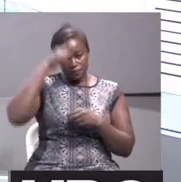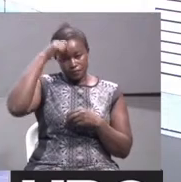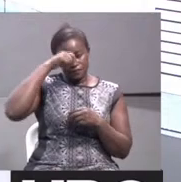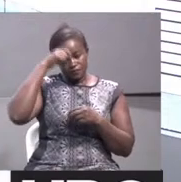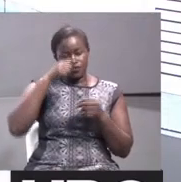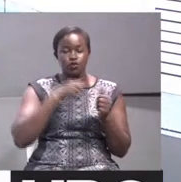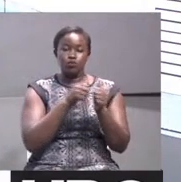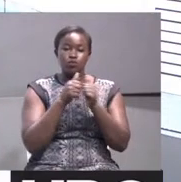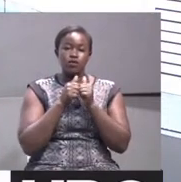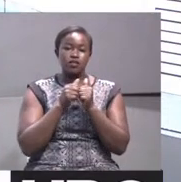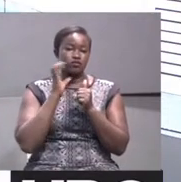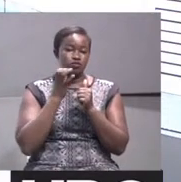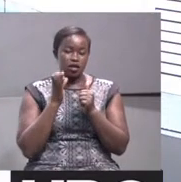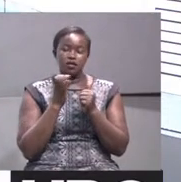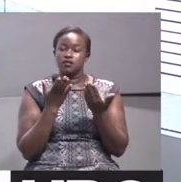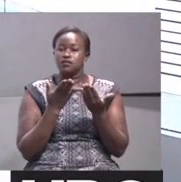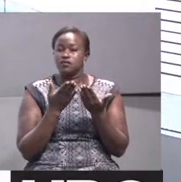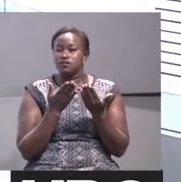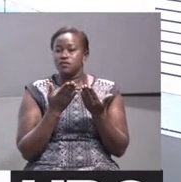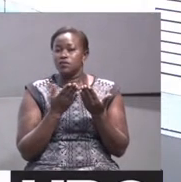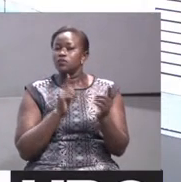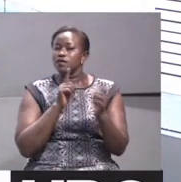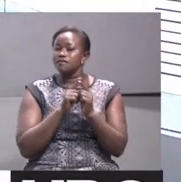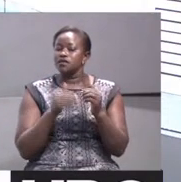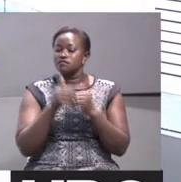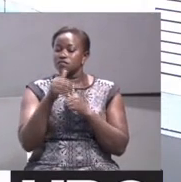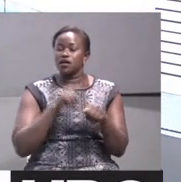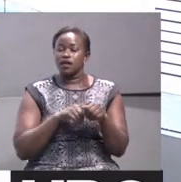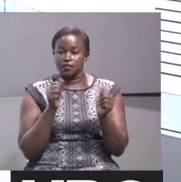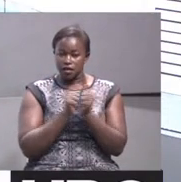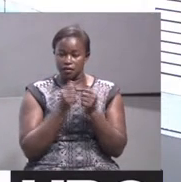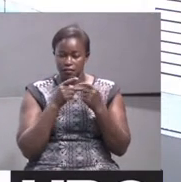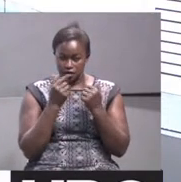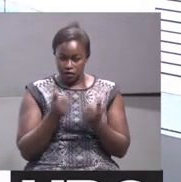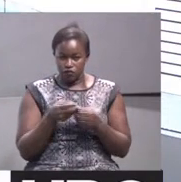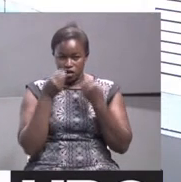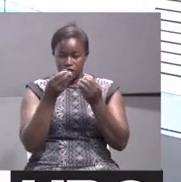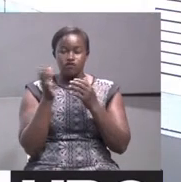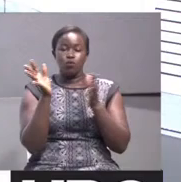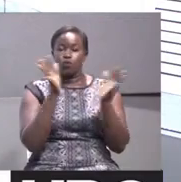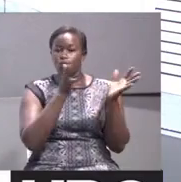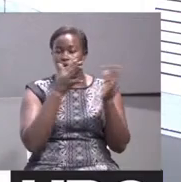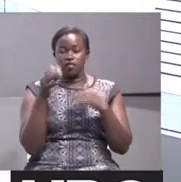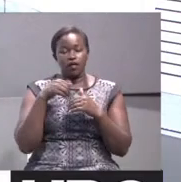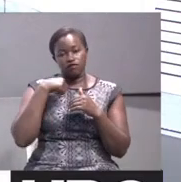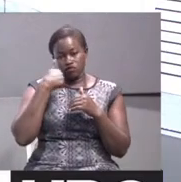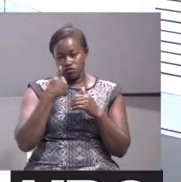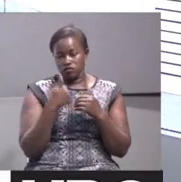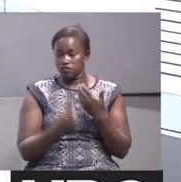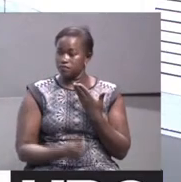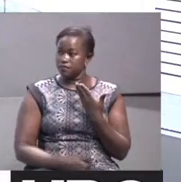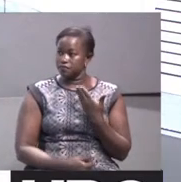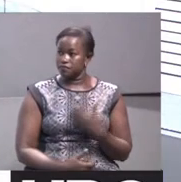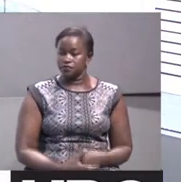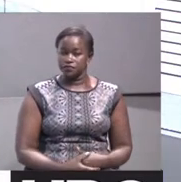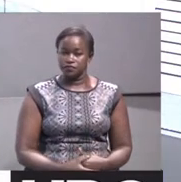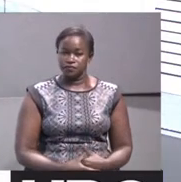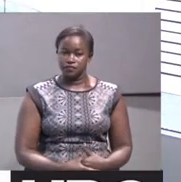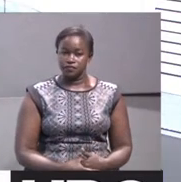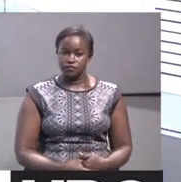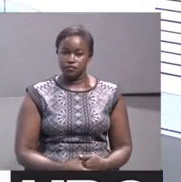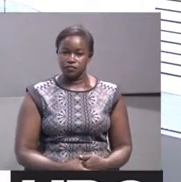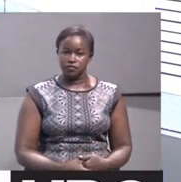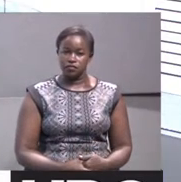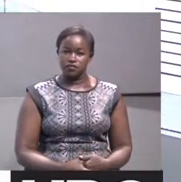Elizabeth Nakakona and the whole team. Let's catch you then. We'll leave you with the weather forecast here. Latest